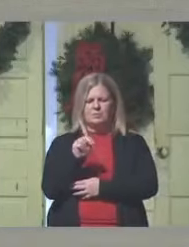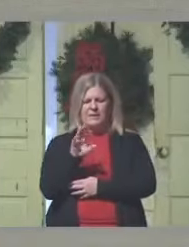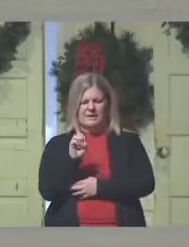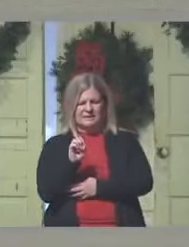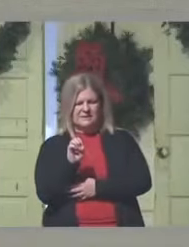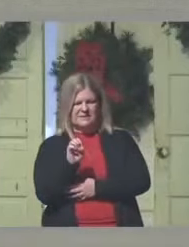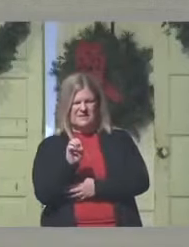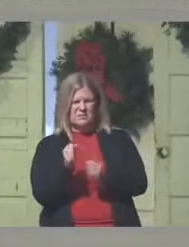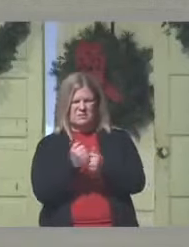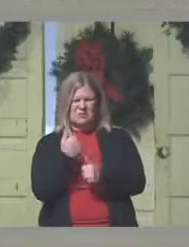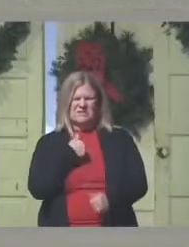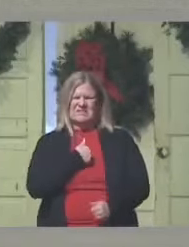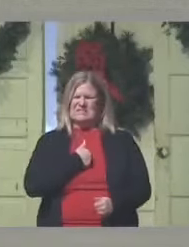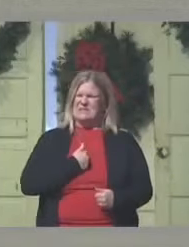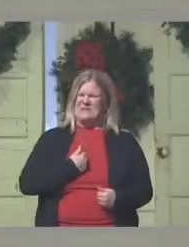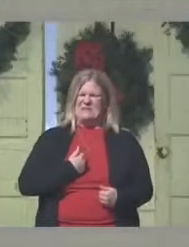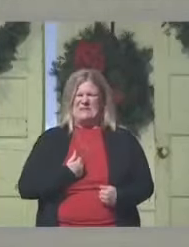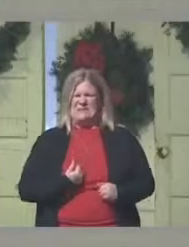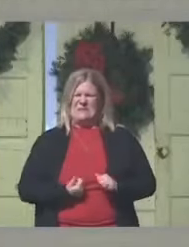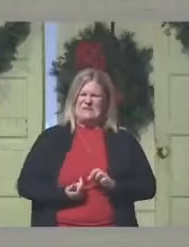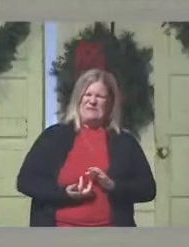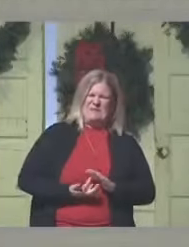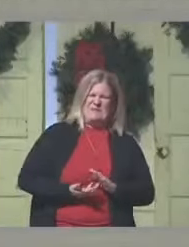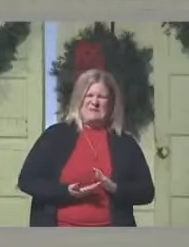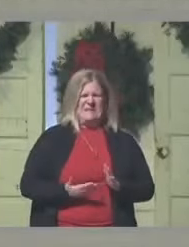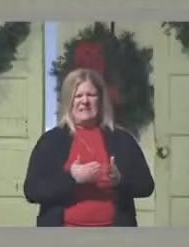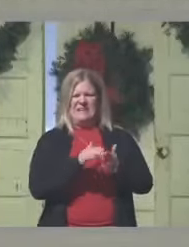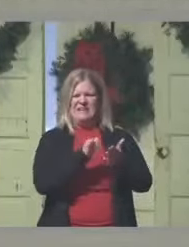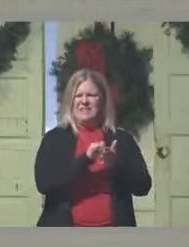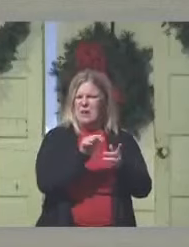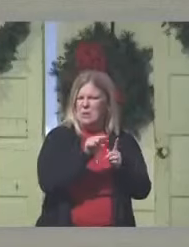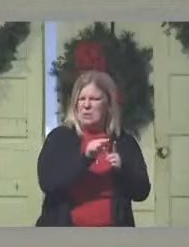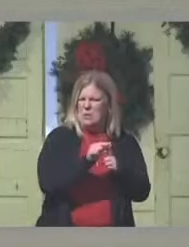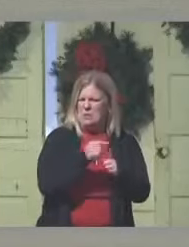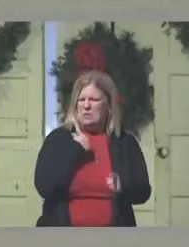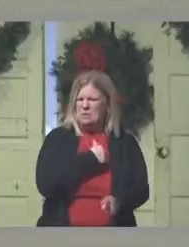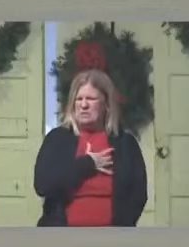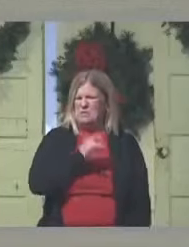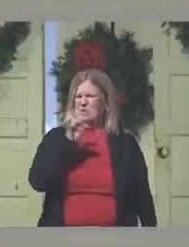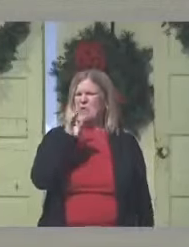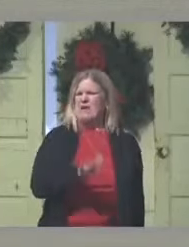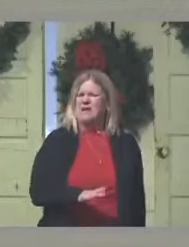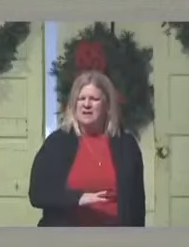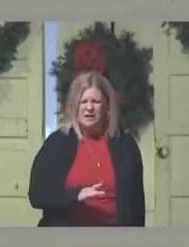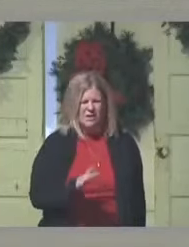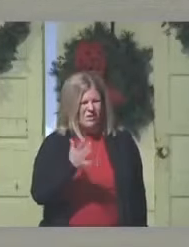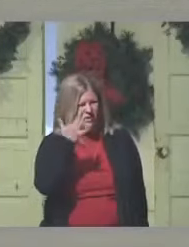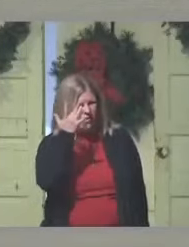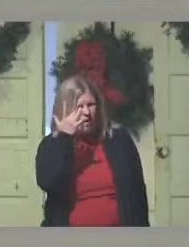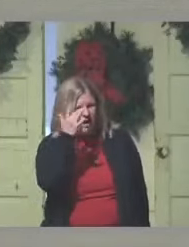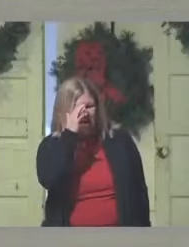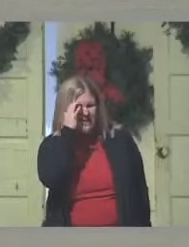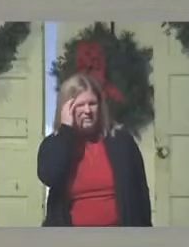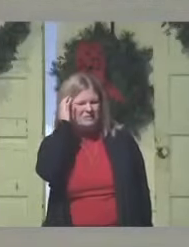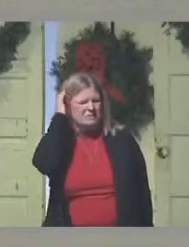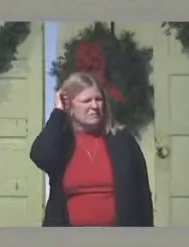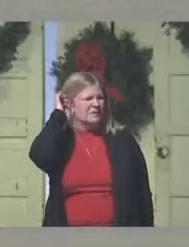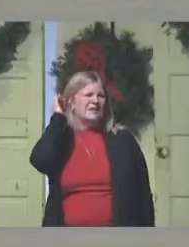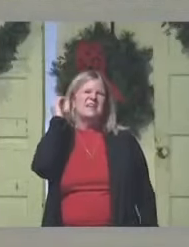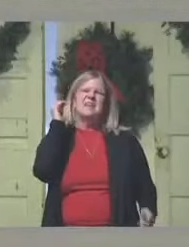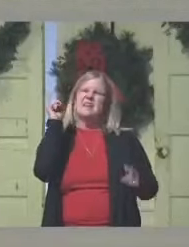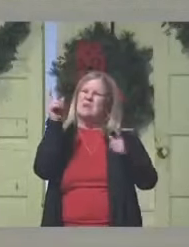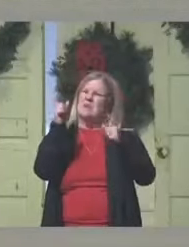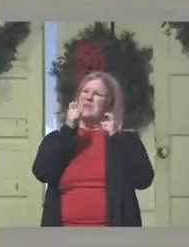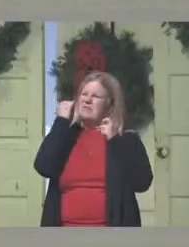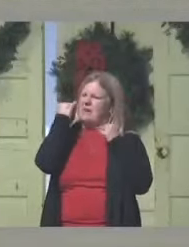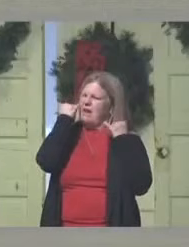us bristle against the word. We have sort of an allergic reaction to the word. Why? Because it conjures up ideas